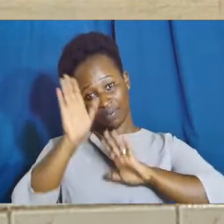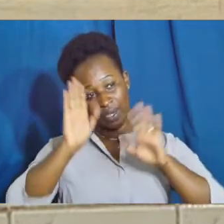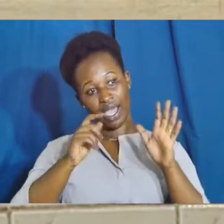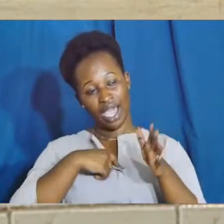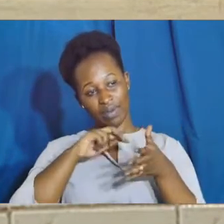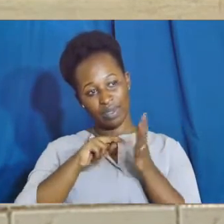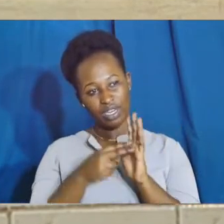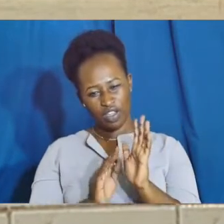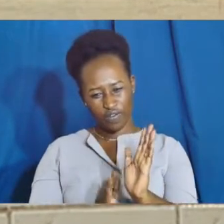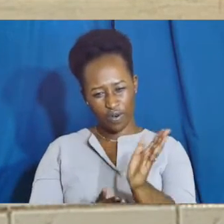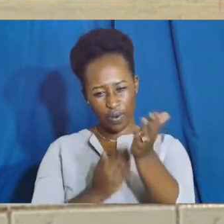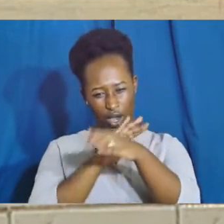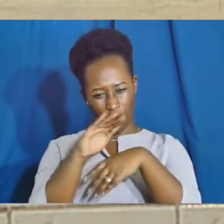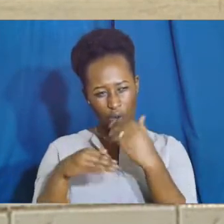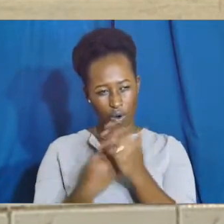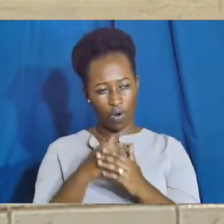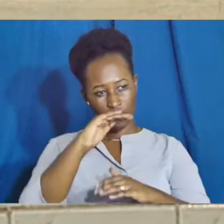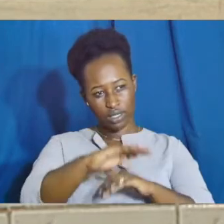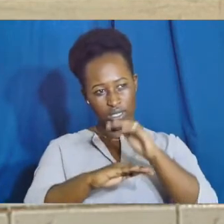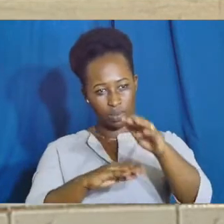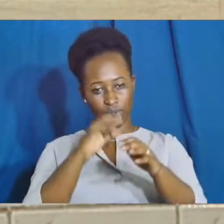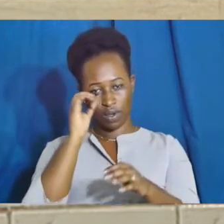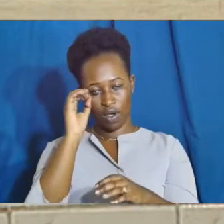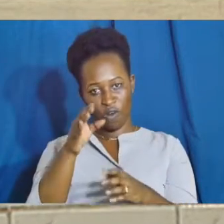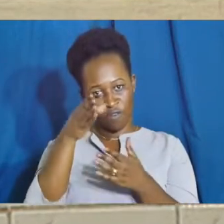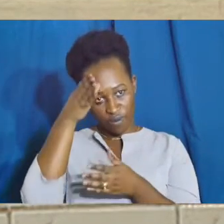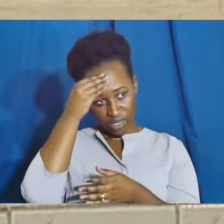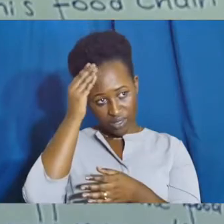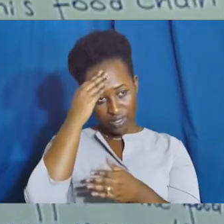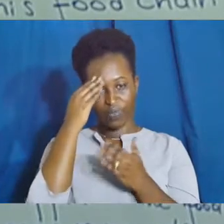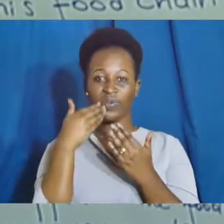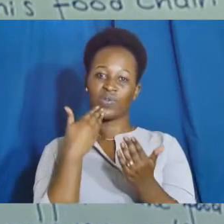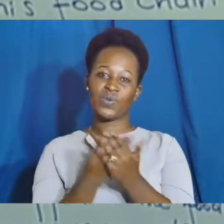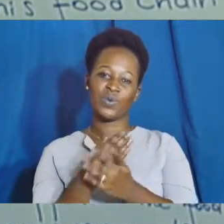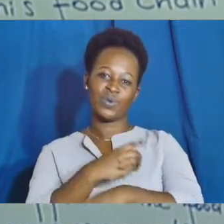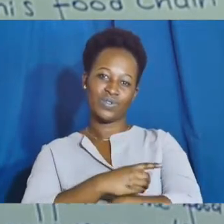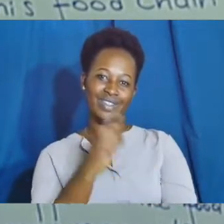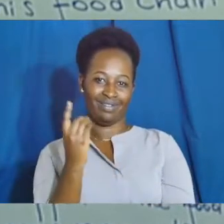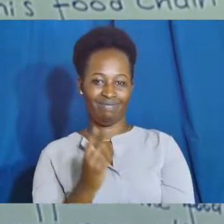mean following all steps of the lesson. Good day.